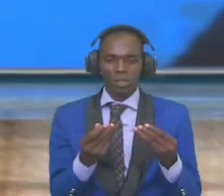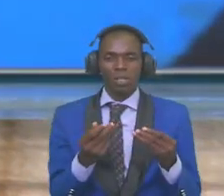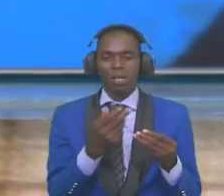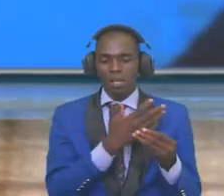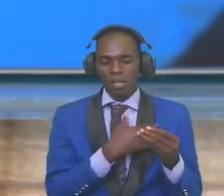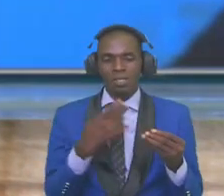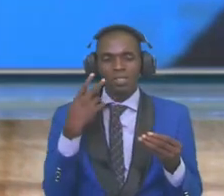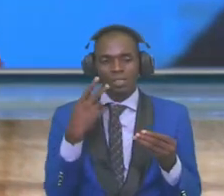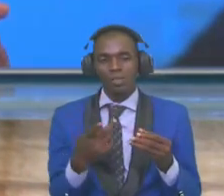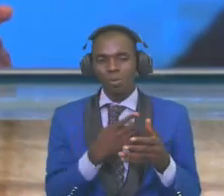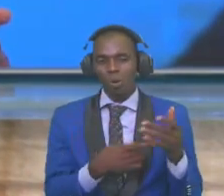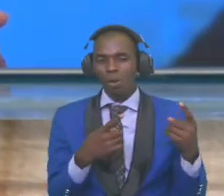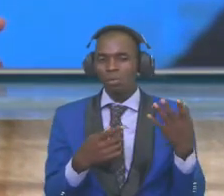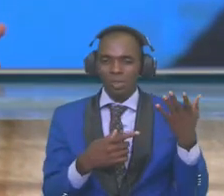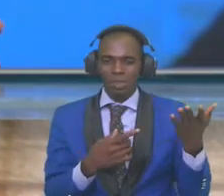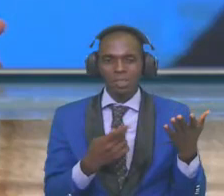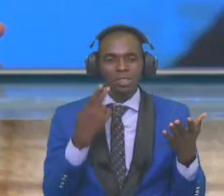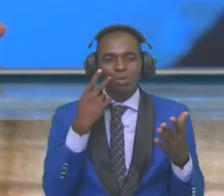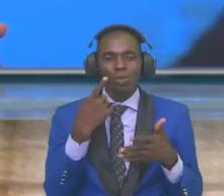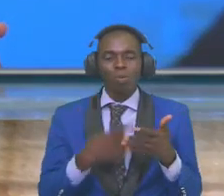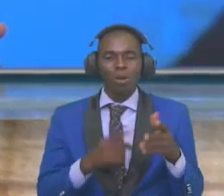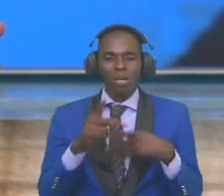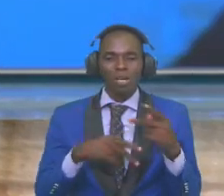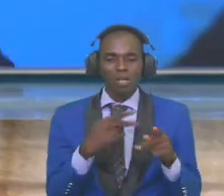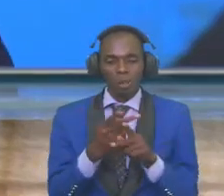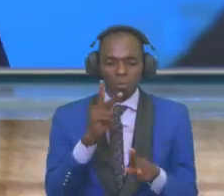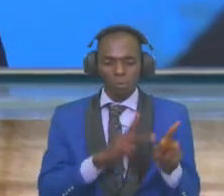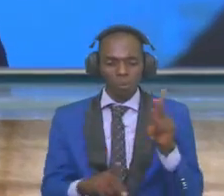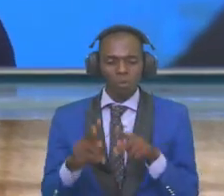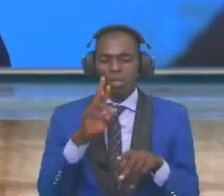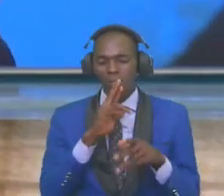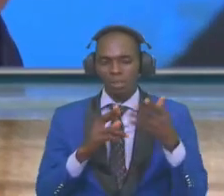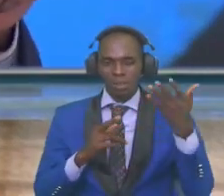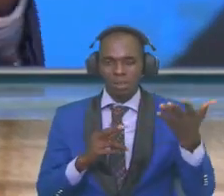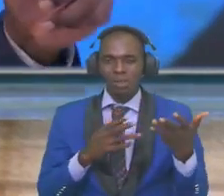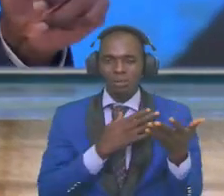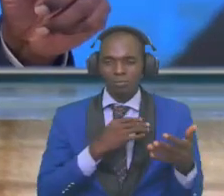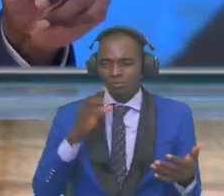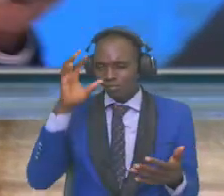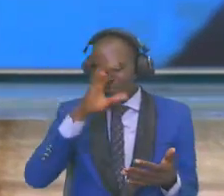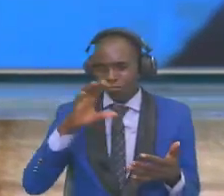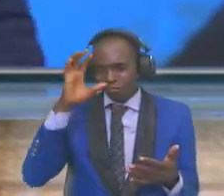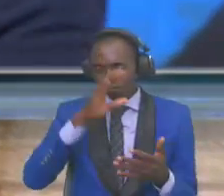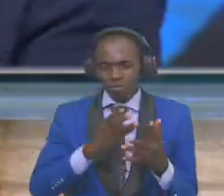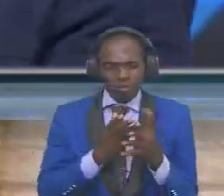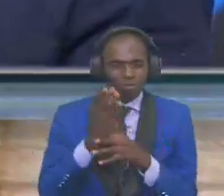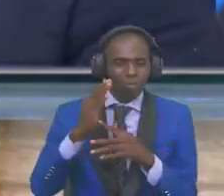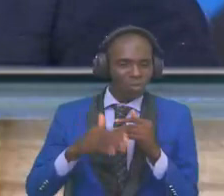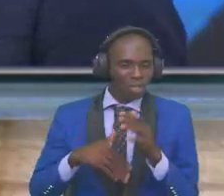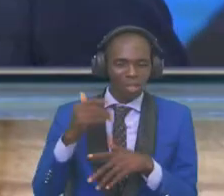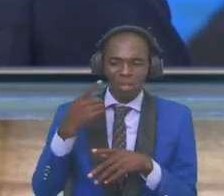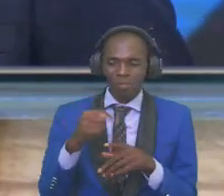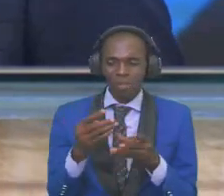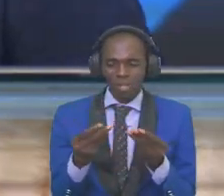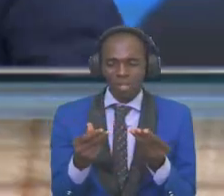do. See what kind of men are there, and search out the land, for we are